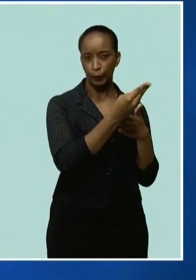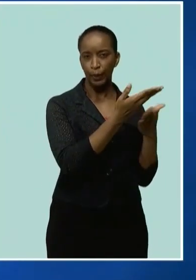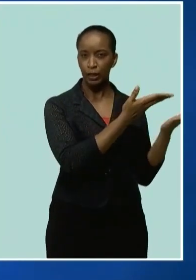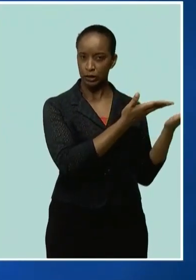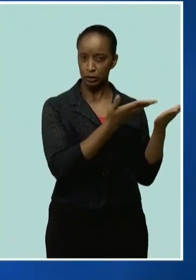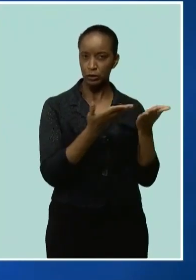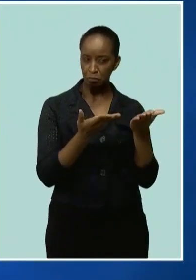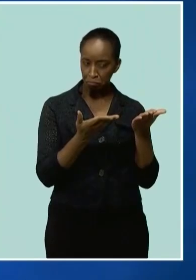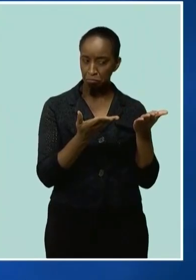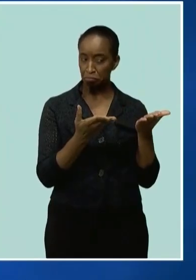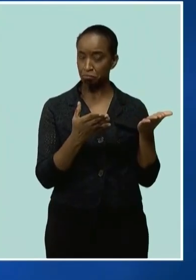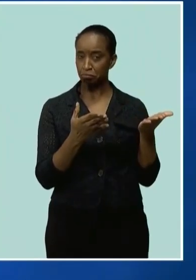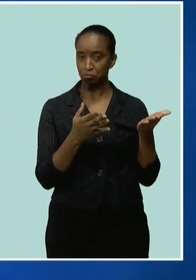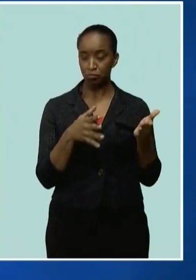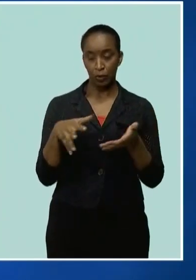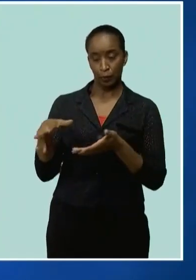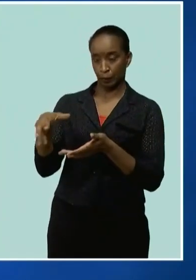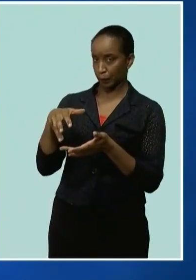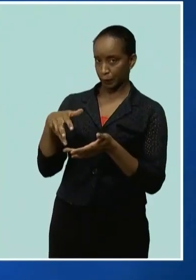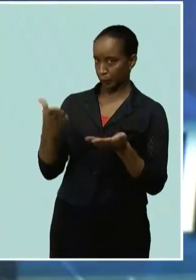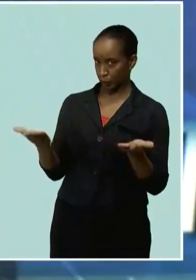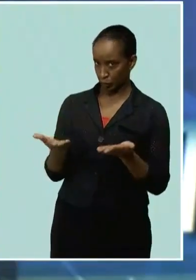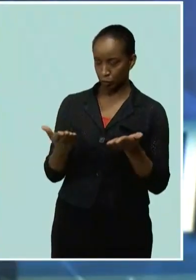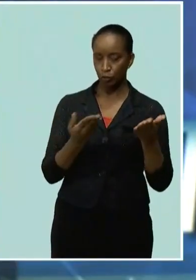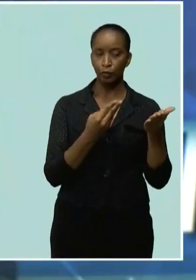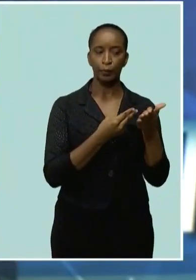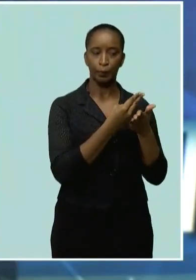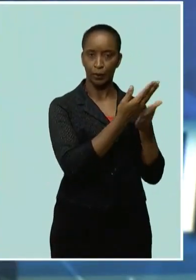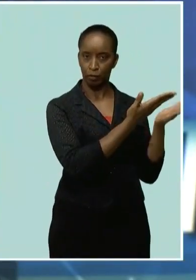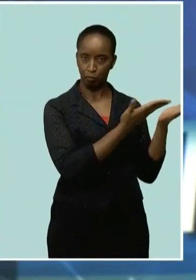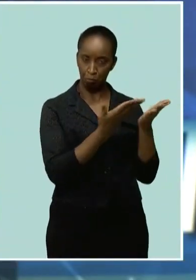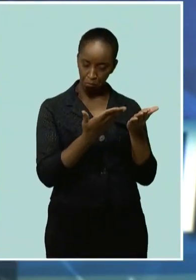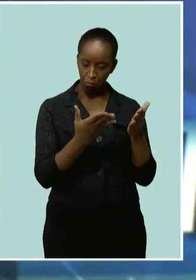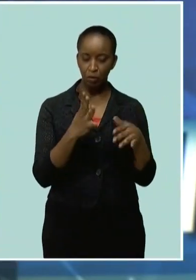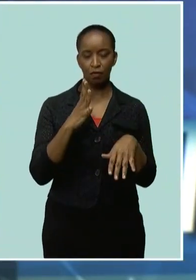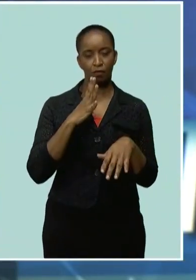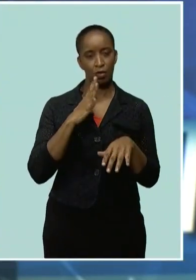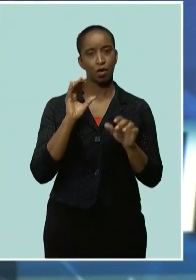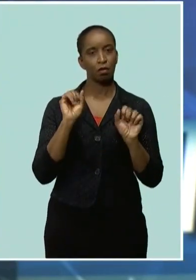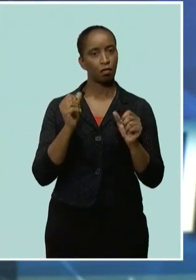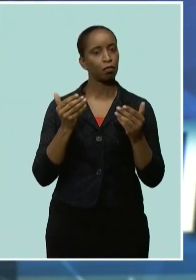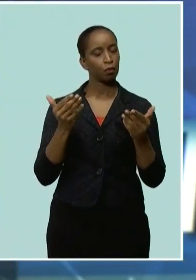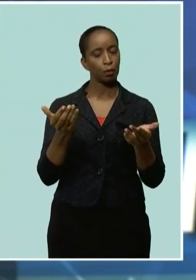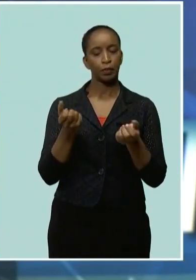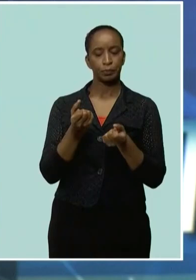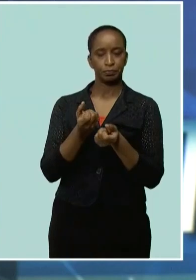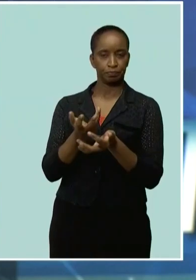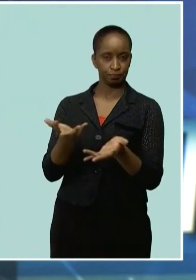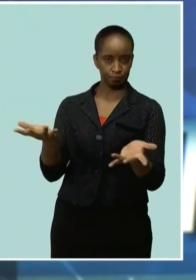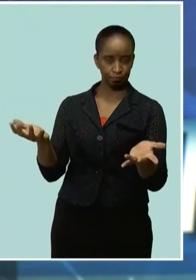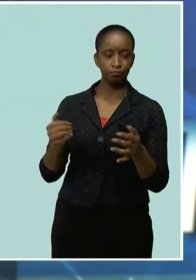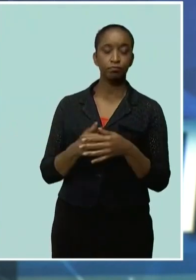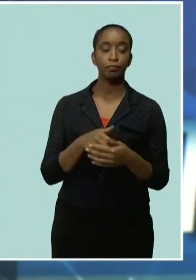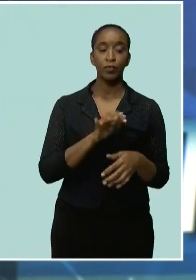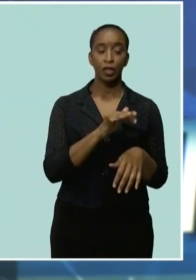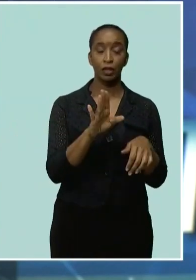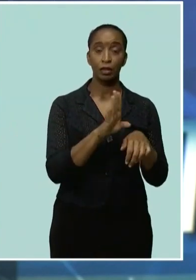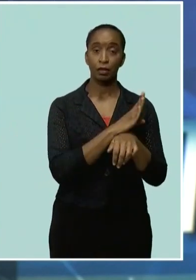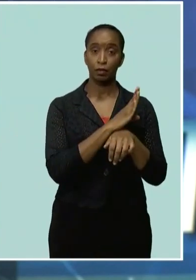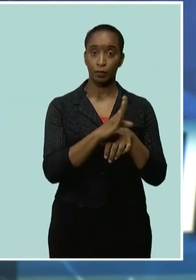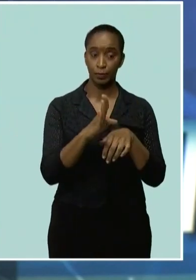imported in, once they're not harvested here. The company opened its doors today, and the sales executive told the Business